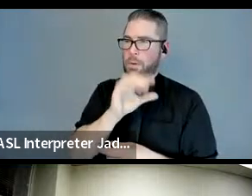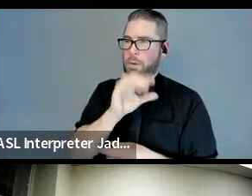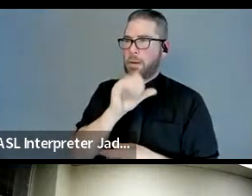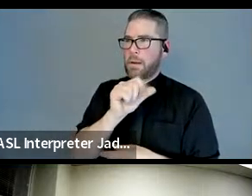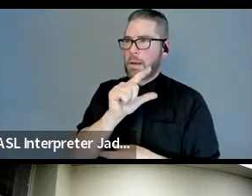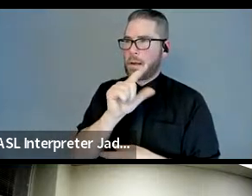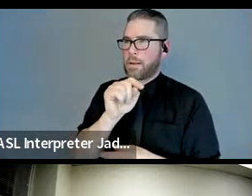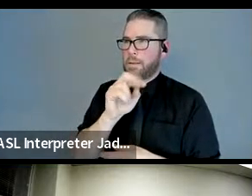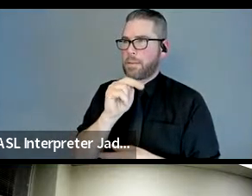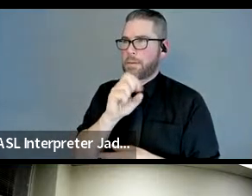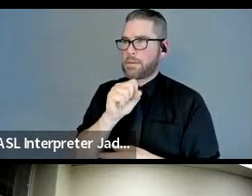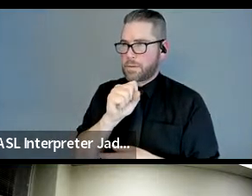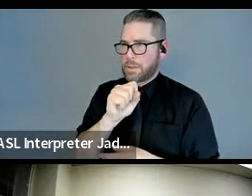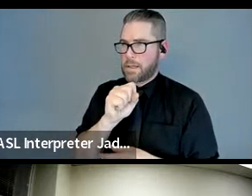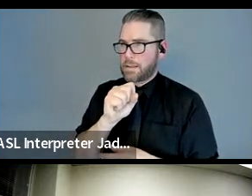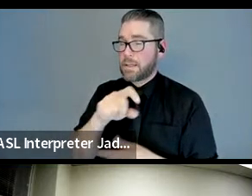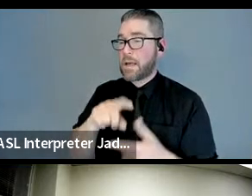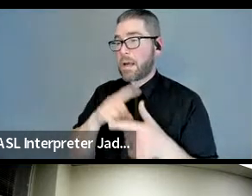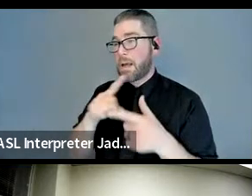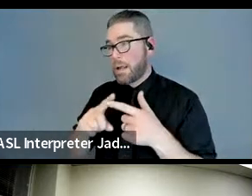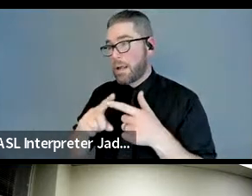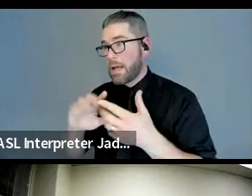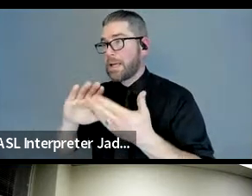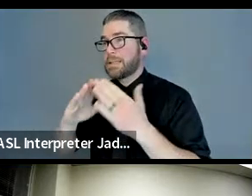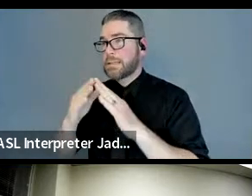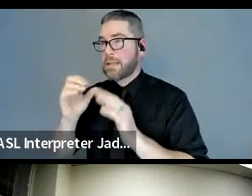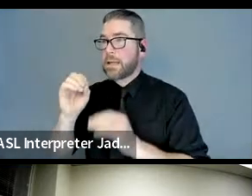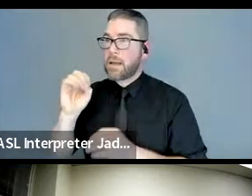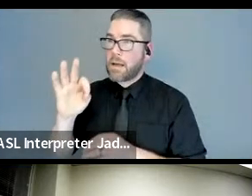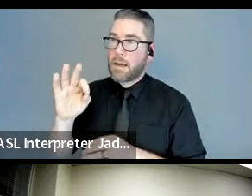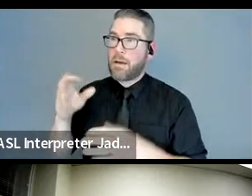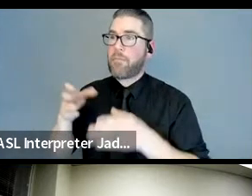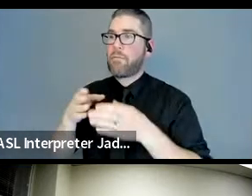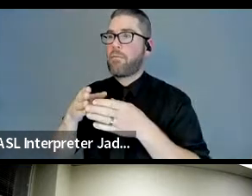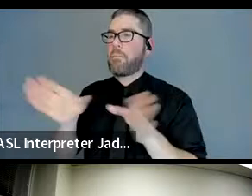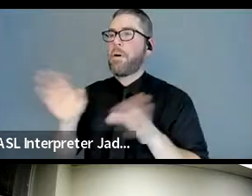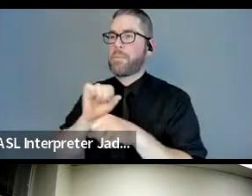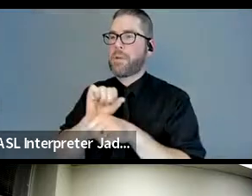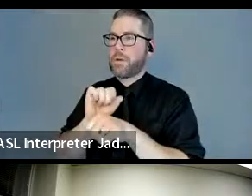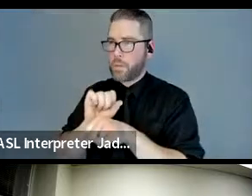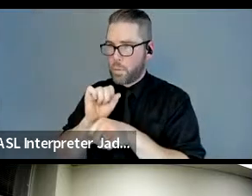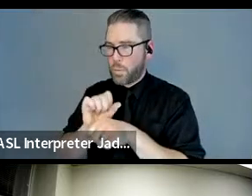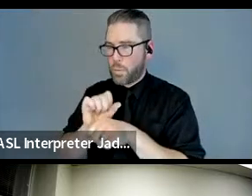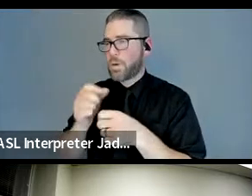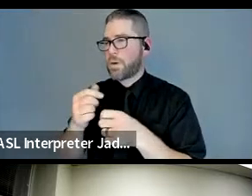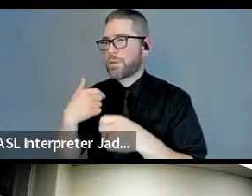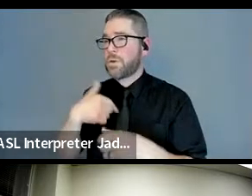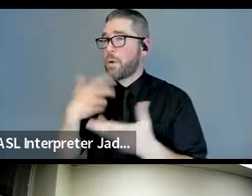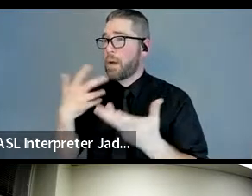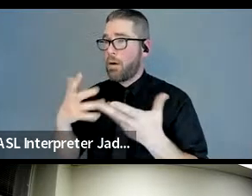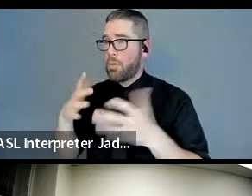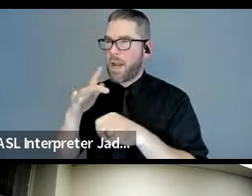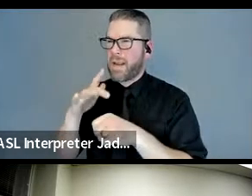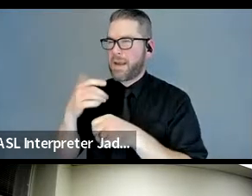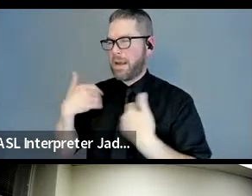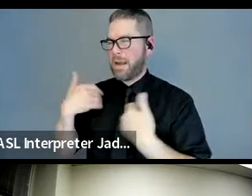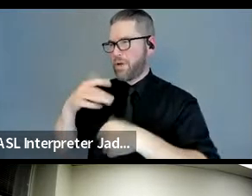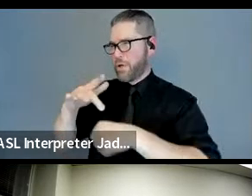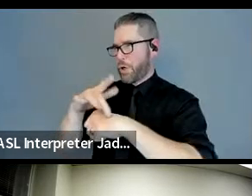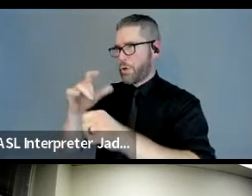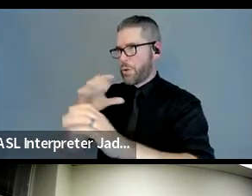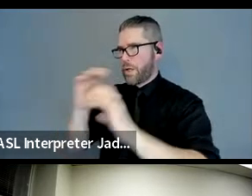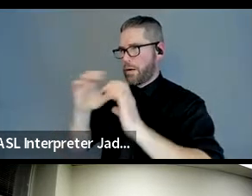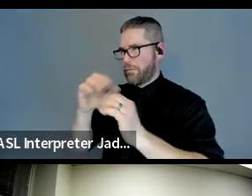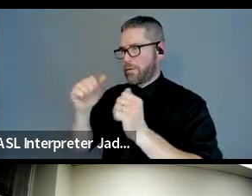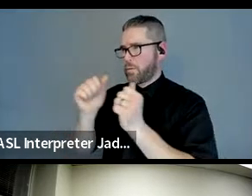Public Works right-of-way specific sites that we've had early conversations with Sue Christie and Colin